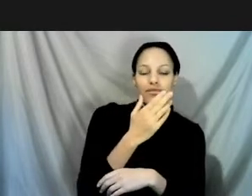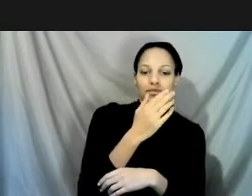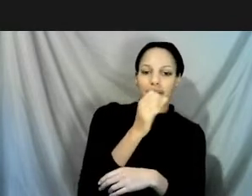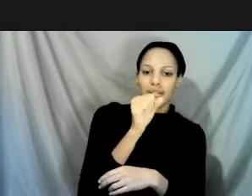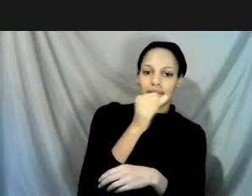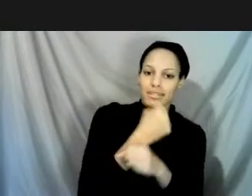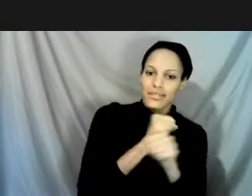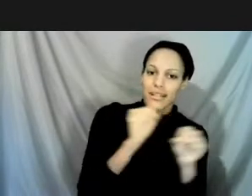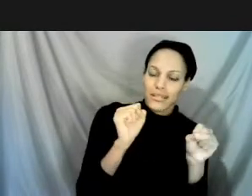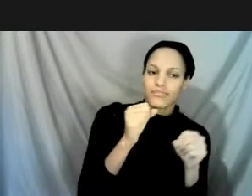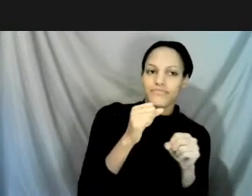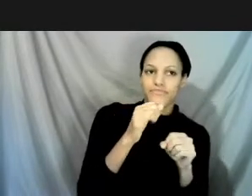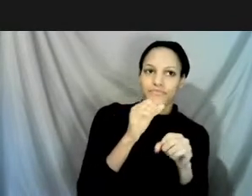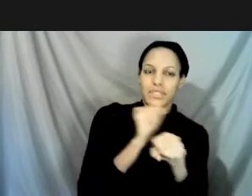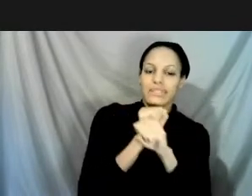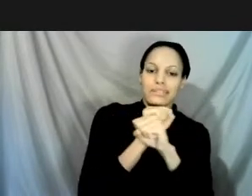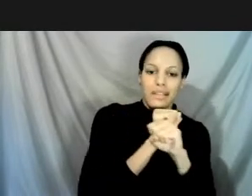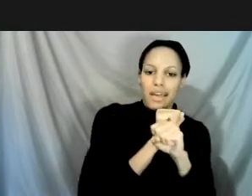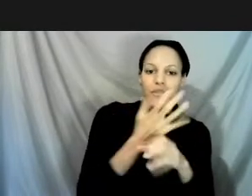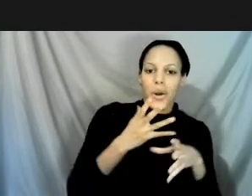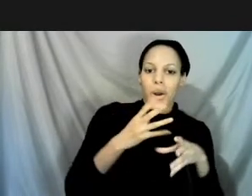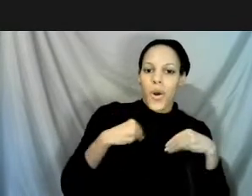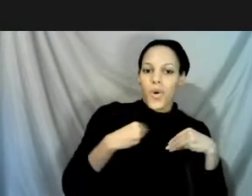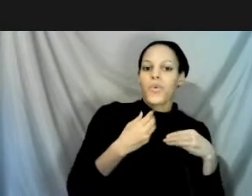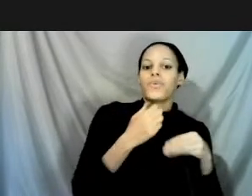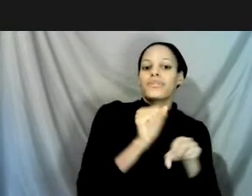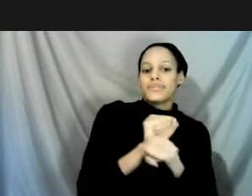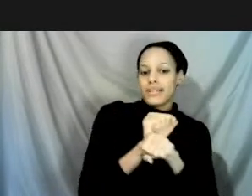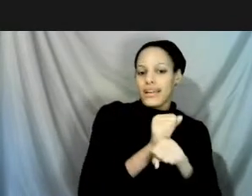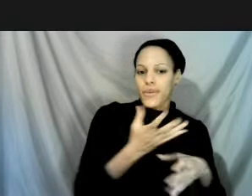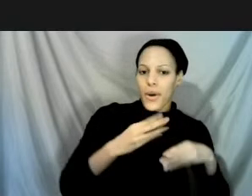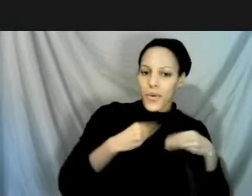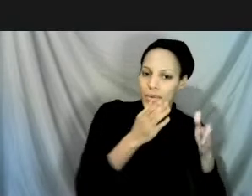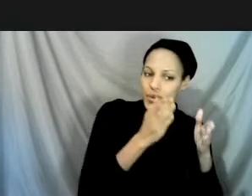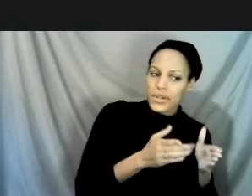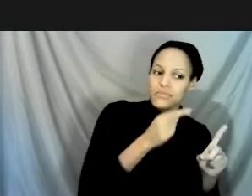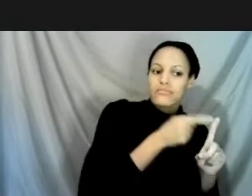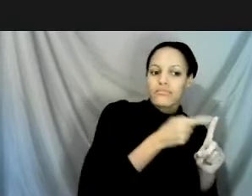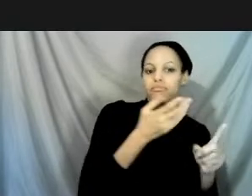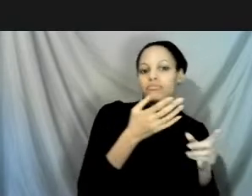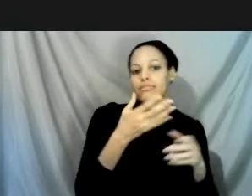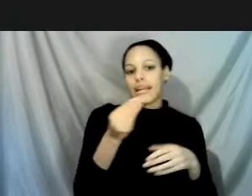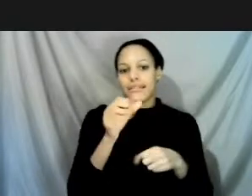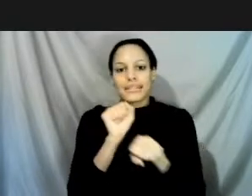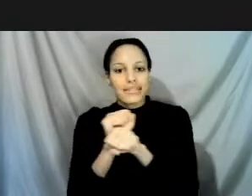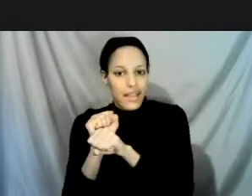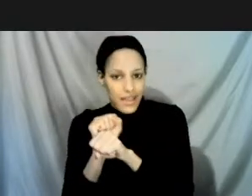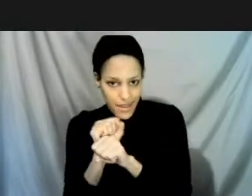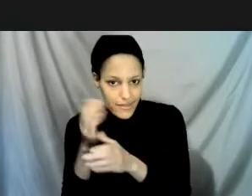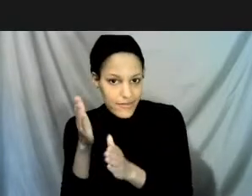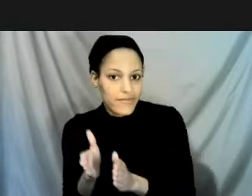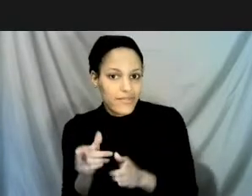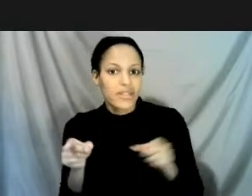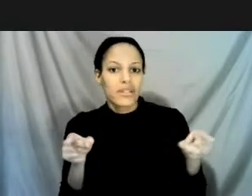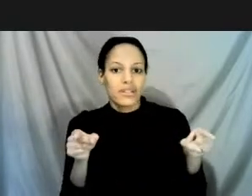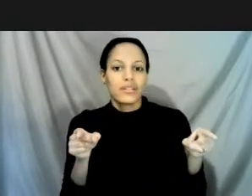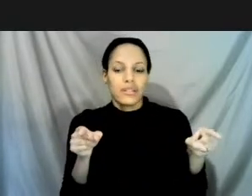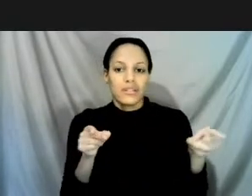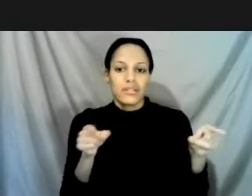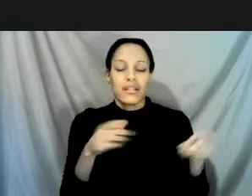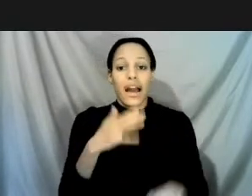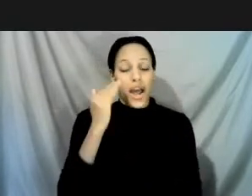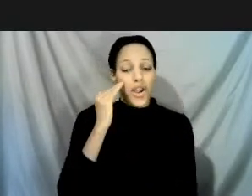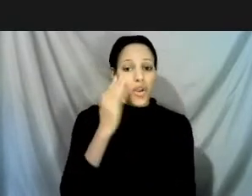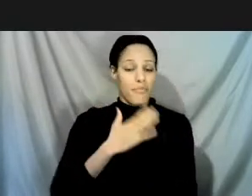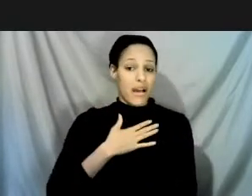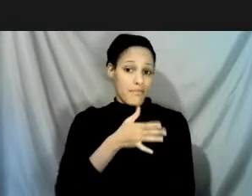are the slaves, and then we are the progeny. And I know my mom was very light skinned